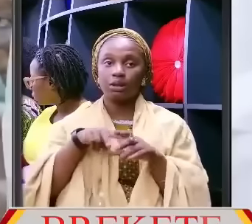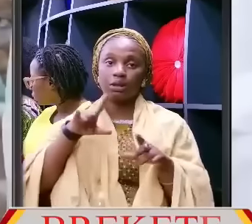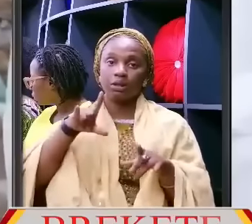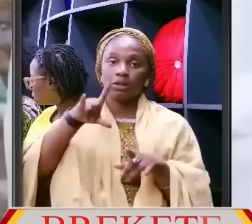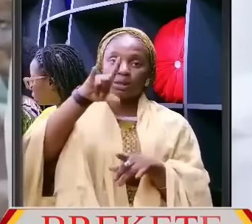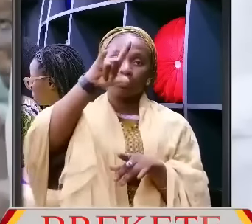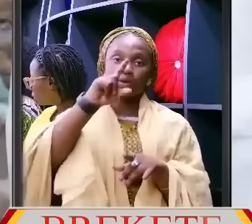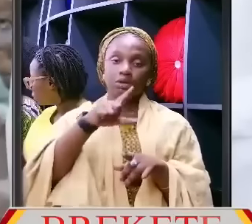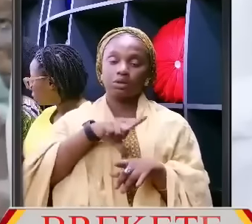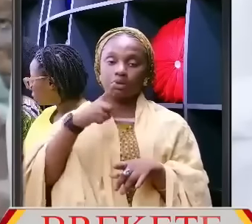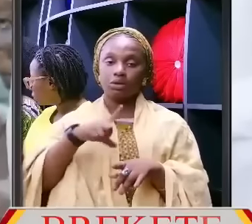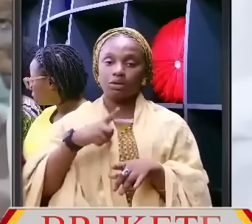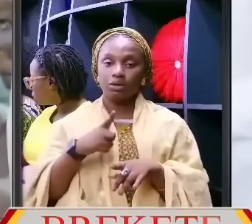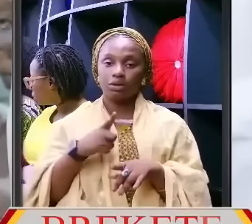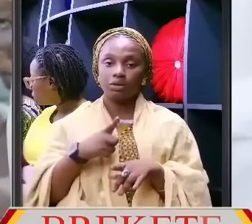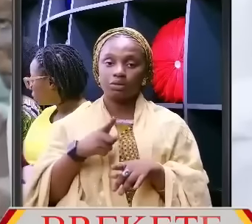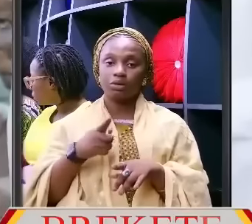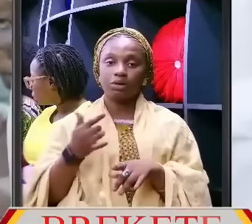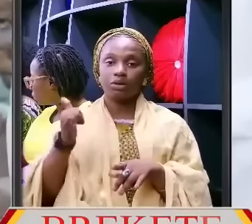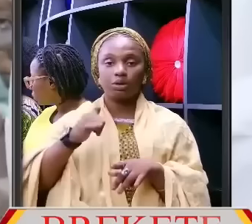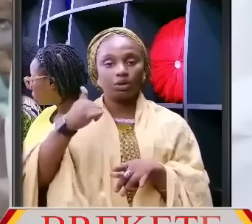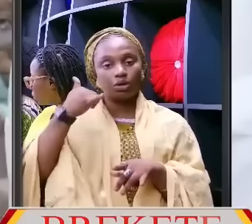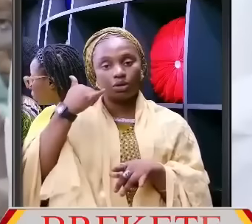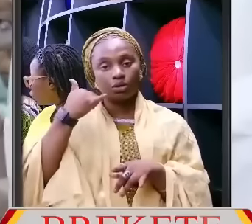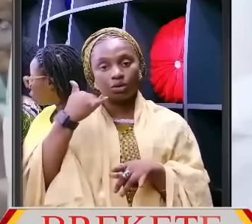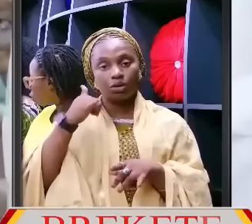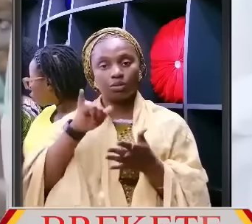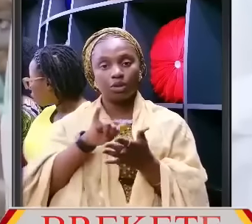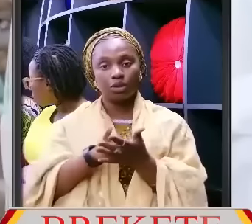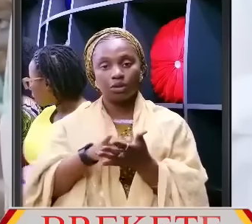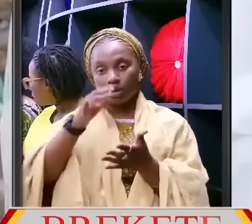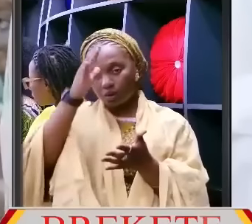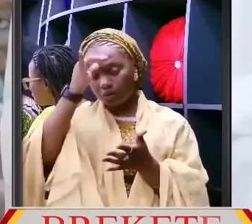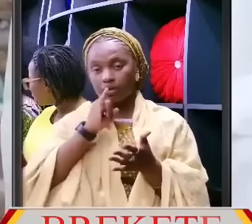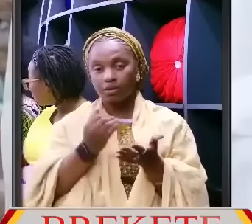They called him that their father is dead.